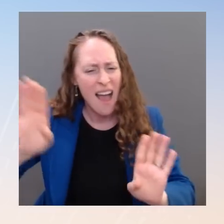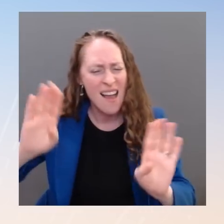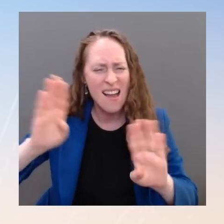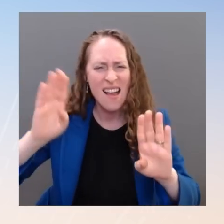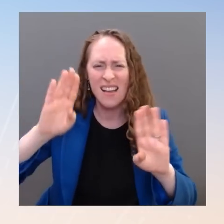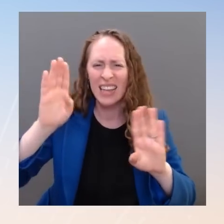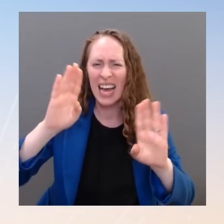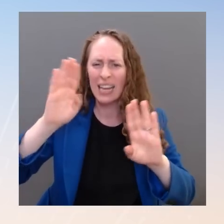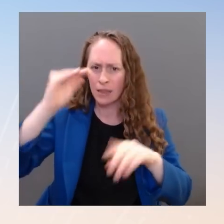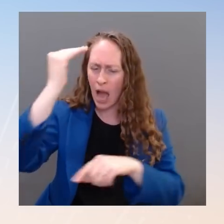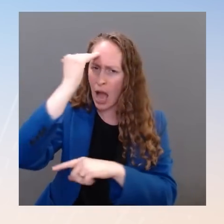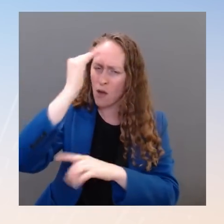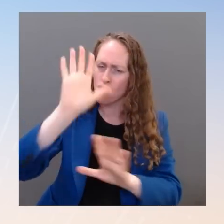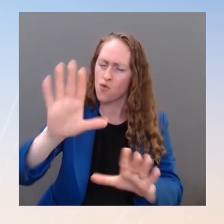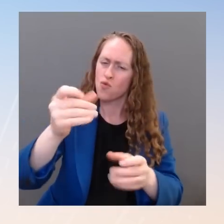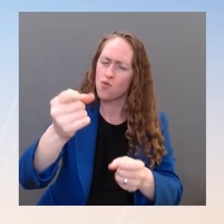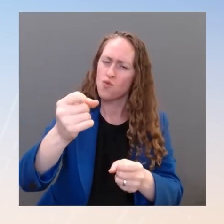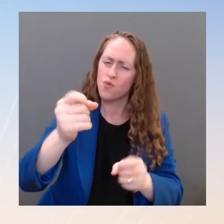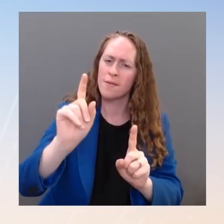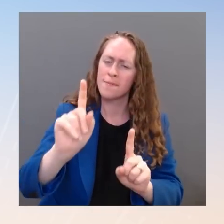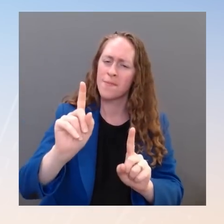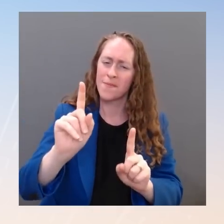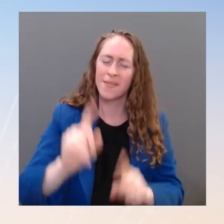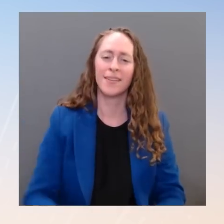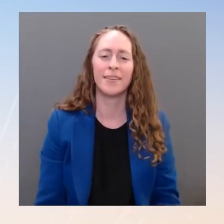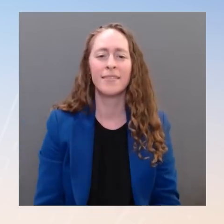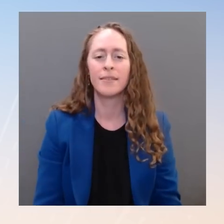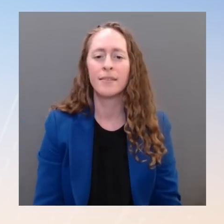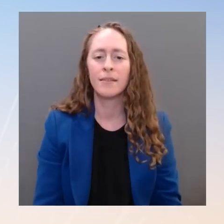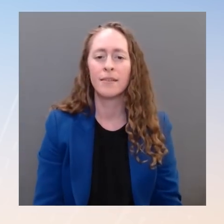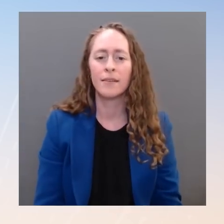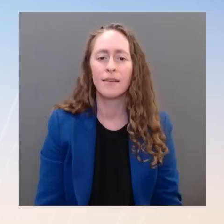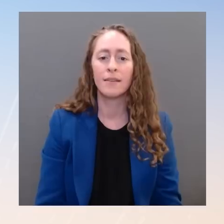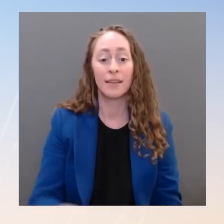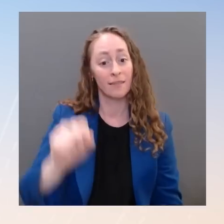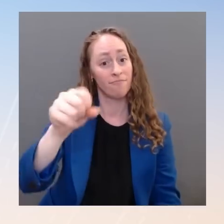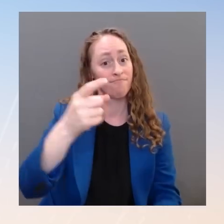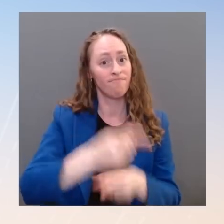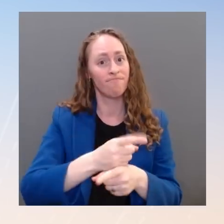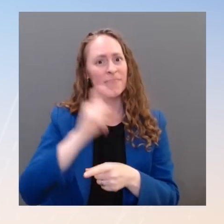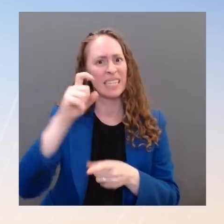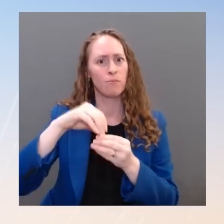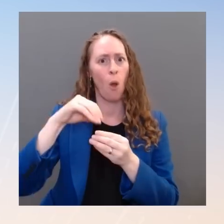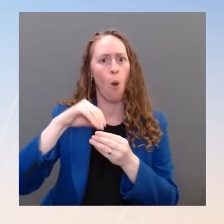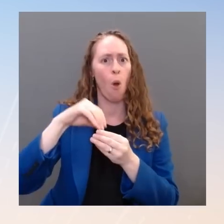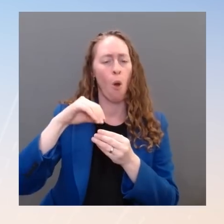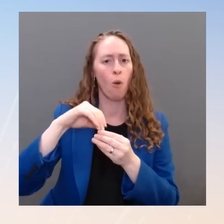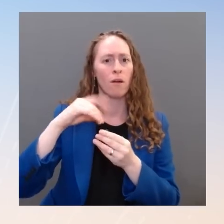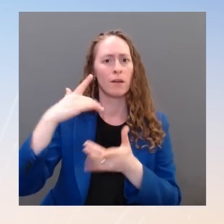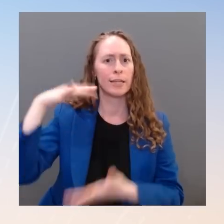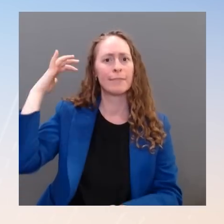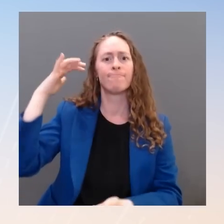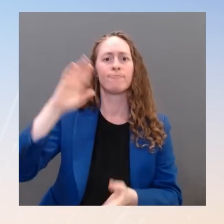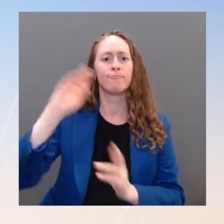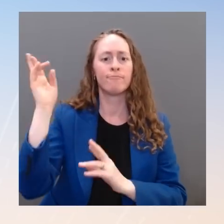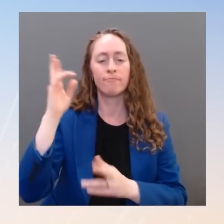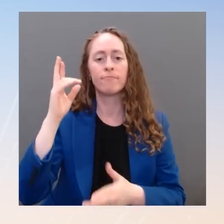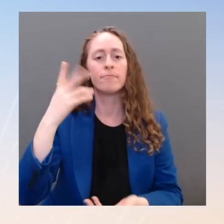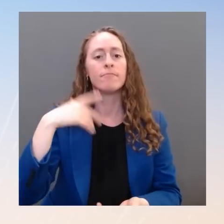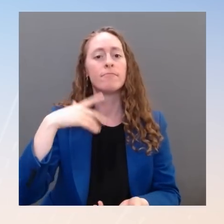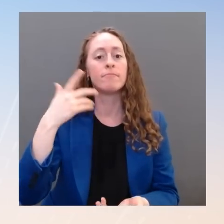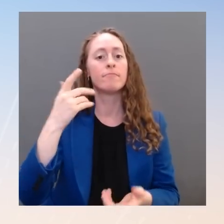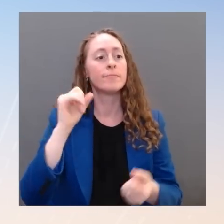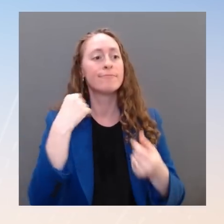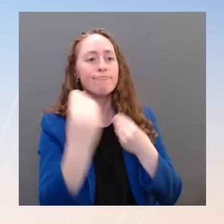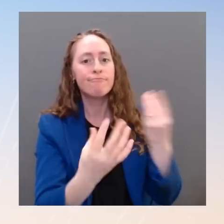know, there's obviously more that's needed, and we want to be able to continue to provide a range of security and military assistance to the Ukrainians.